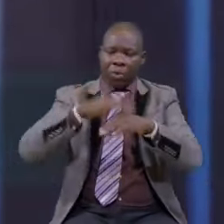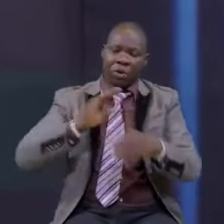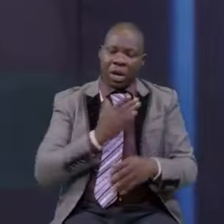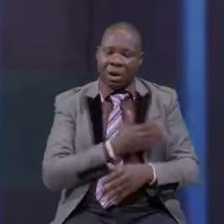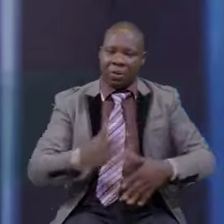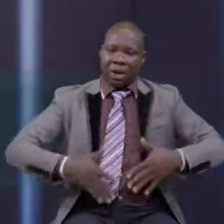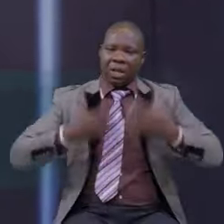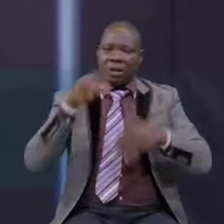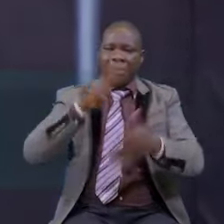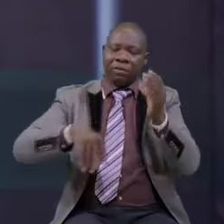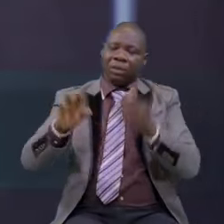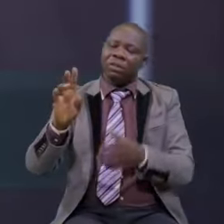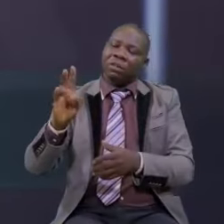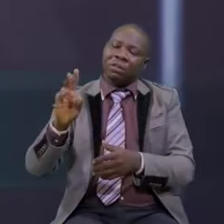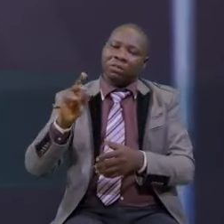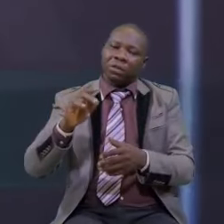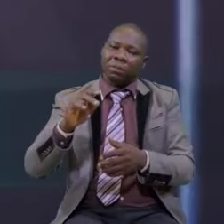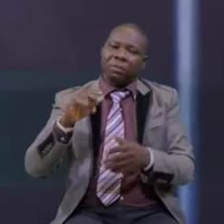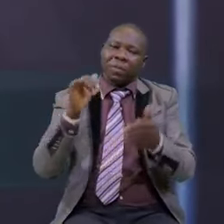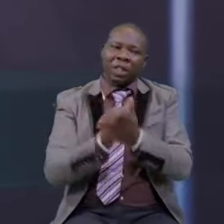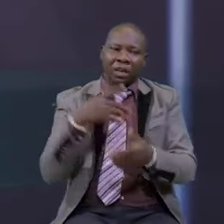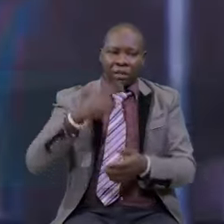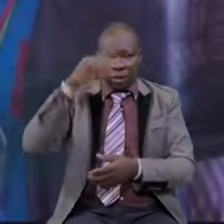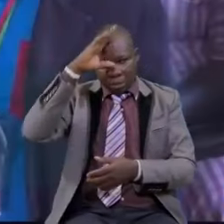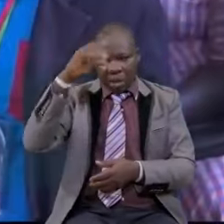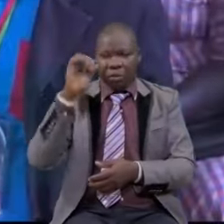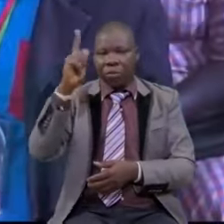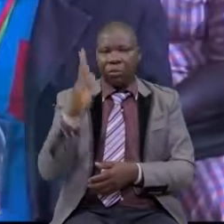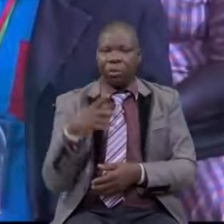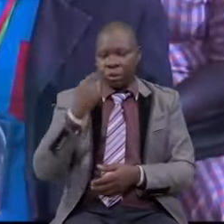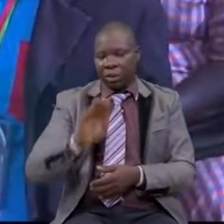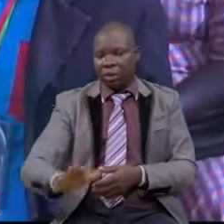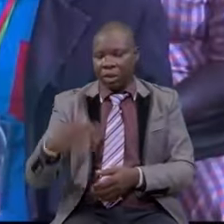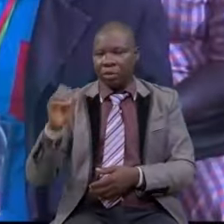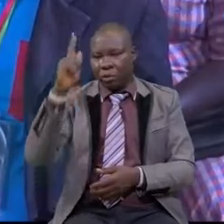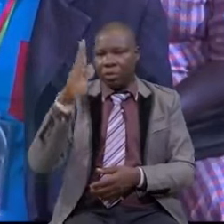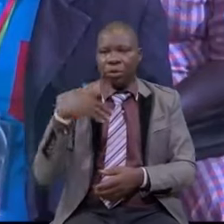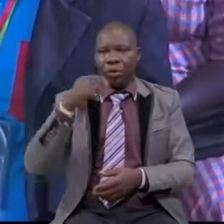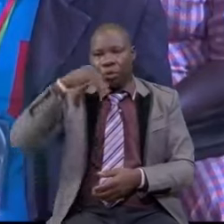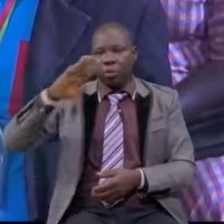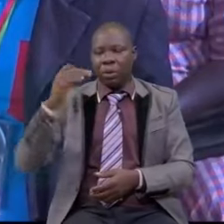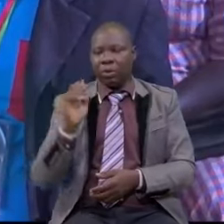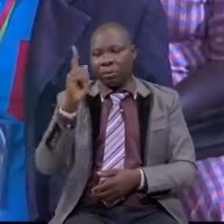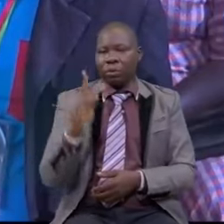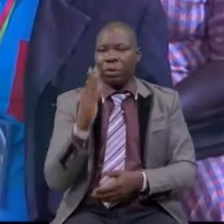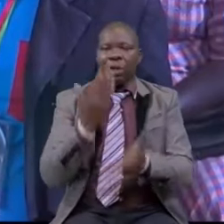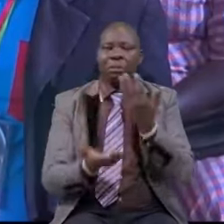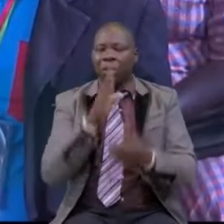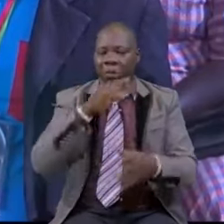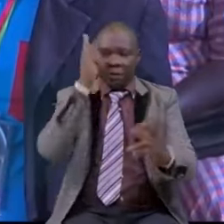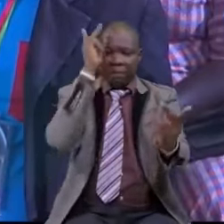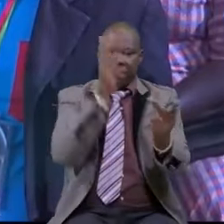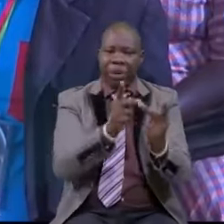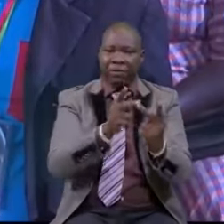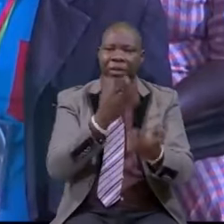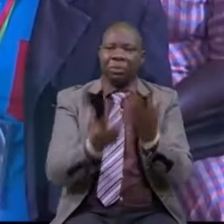in verse 17 that the man of God, the child of God, the woman of God may be perfect, may be